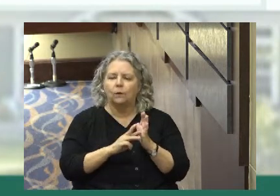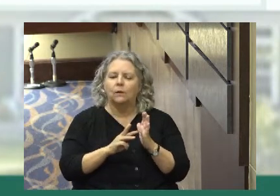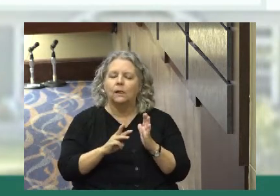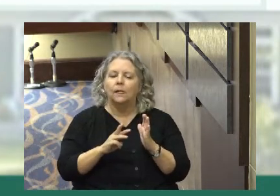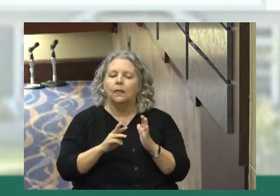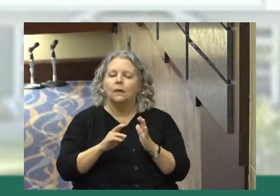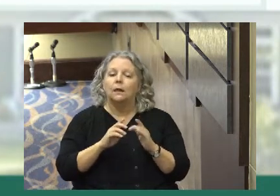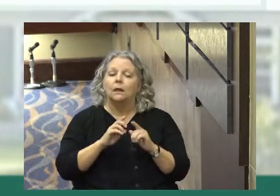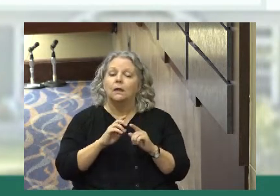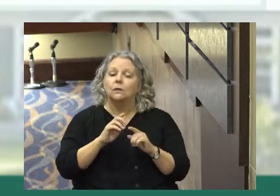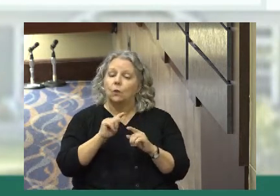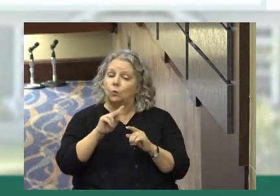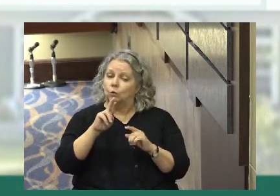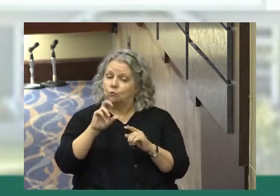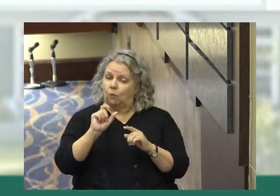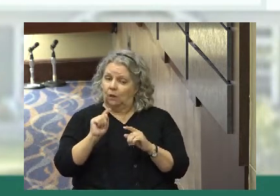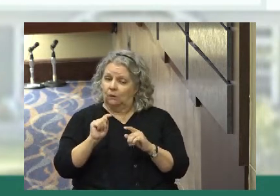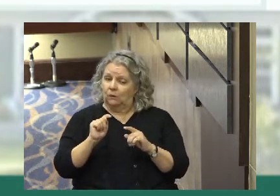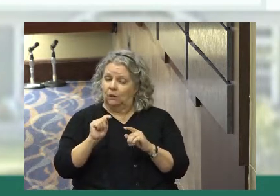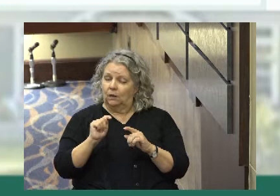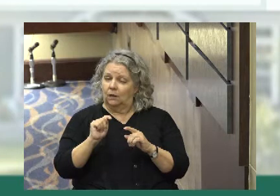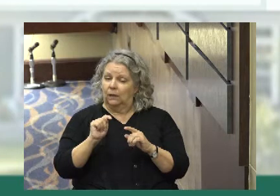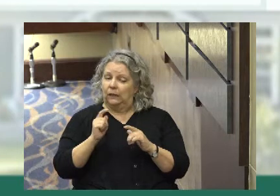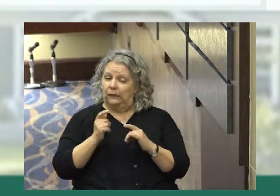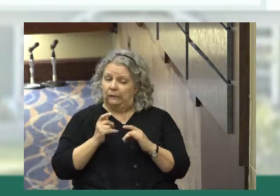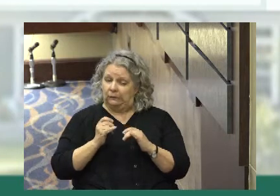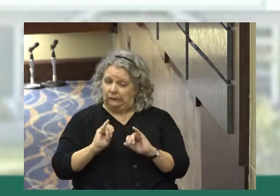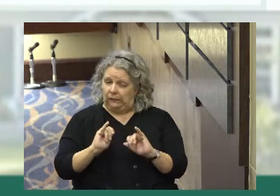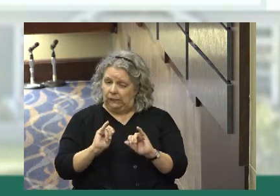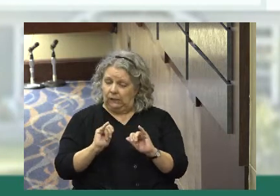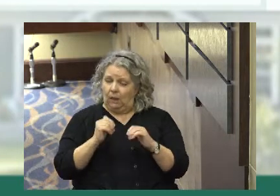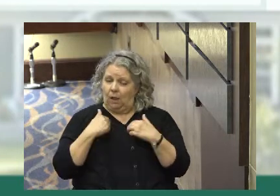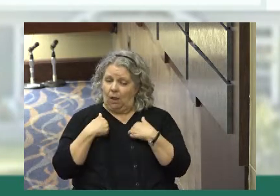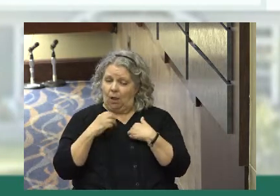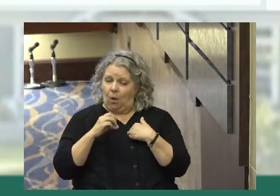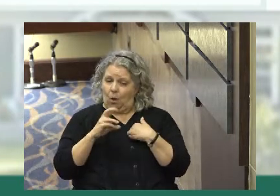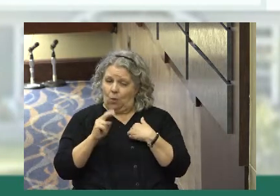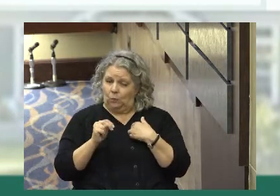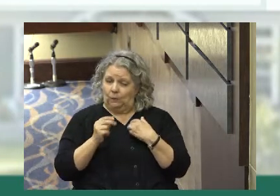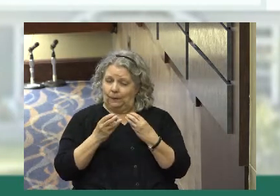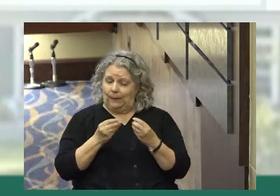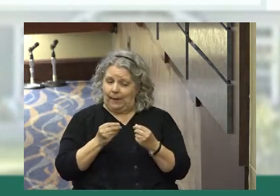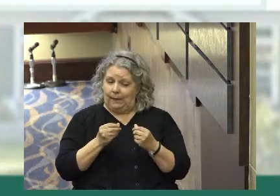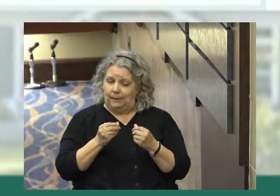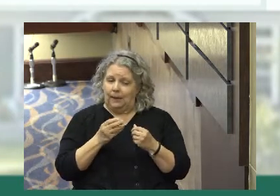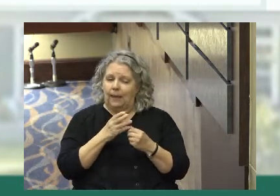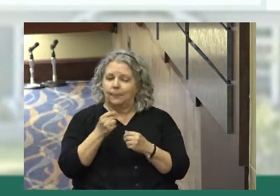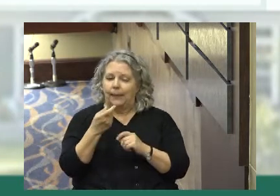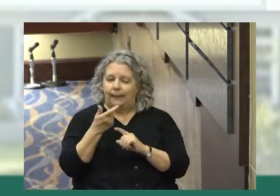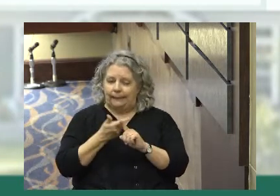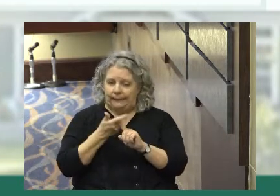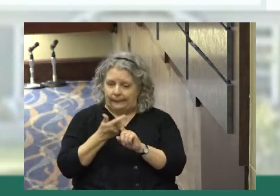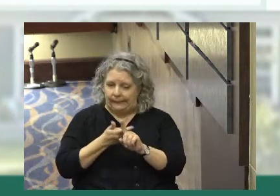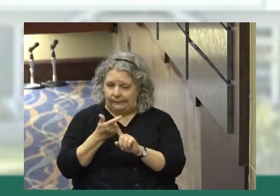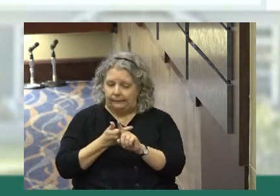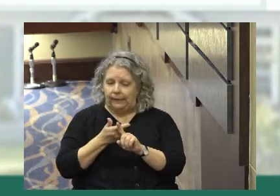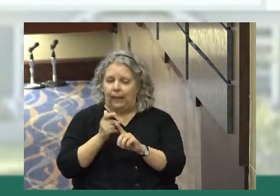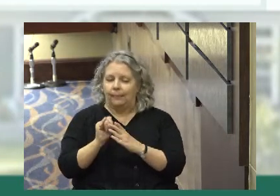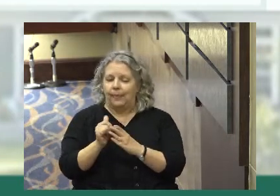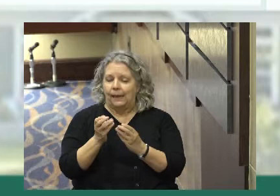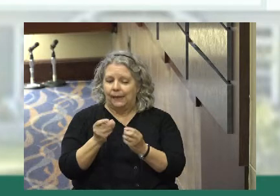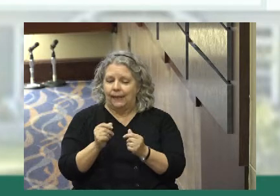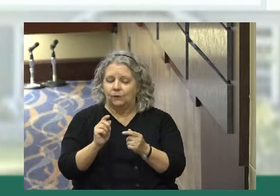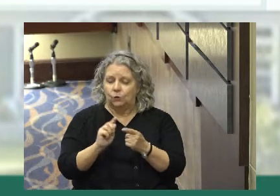trust still owns the lands and leases the land to the owner. So it is a way to